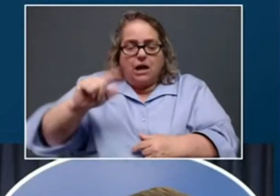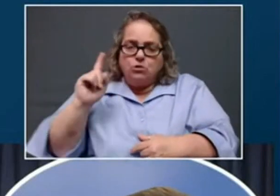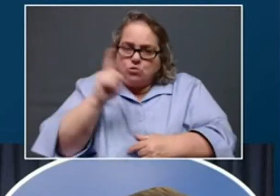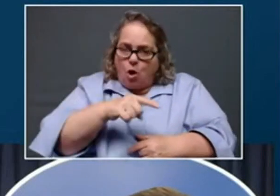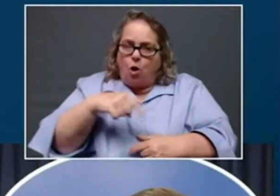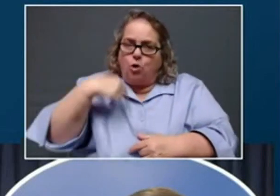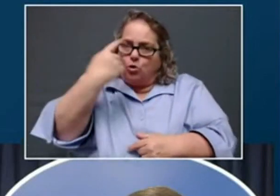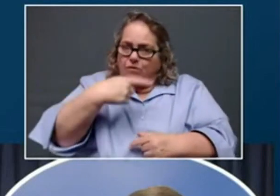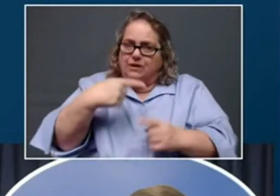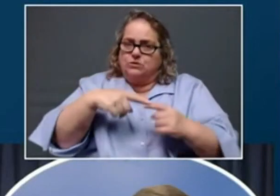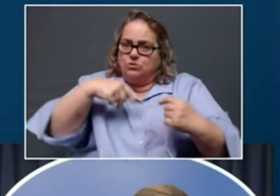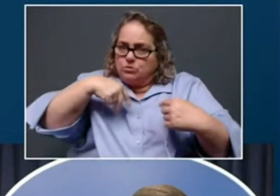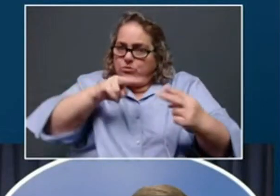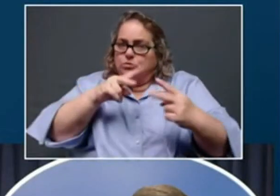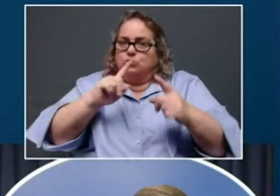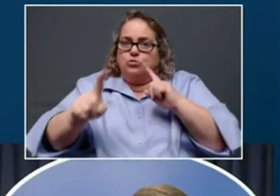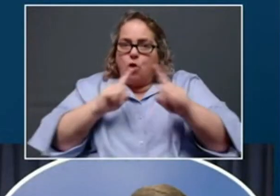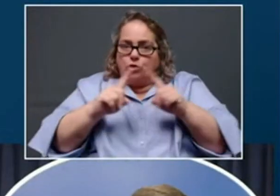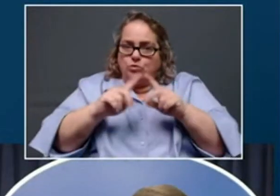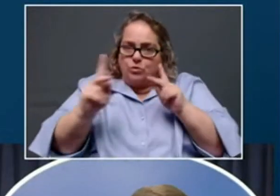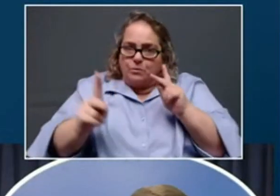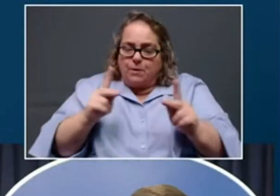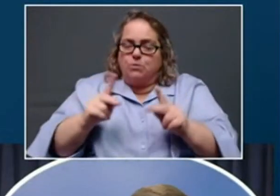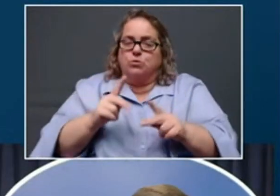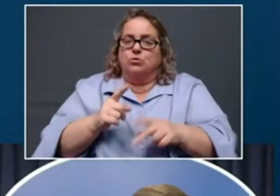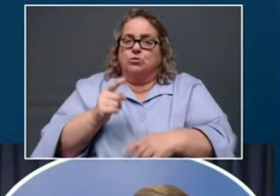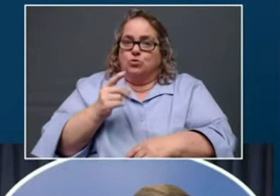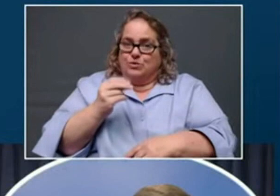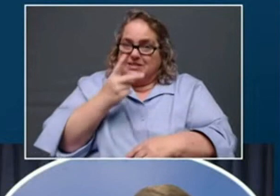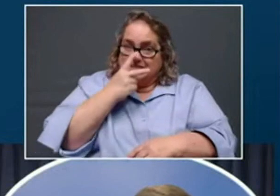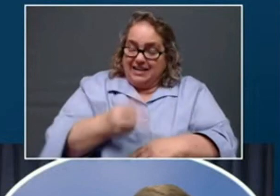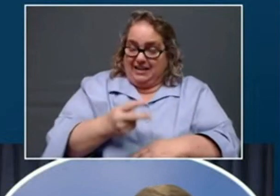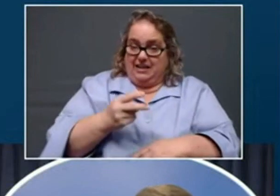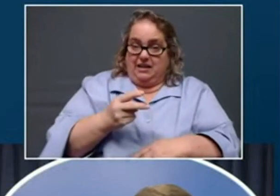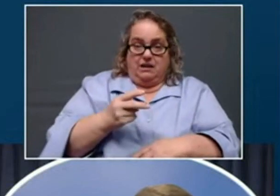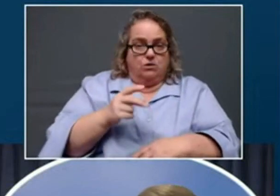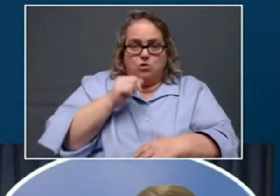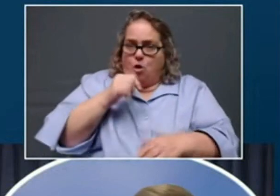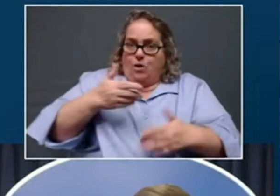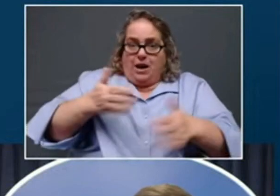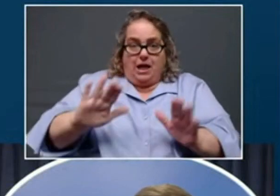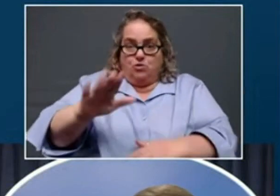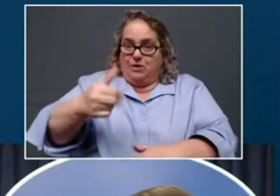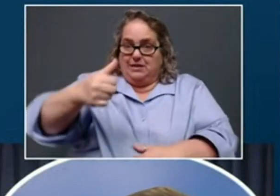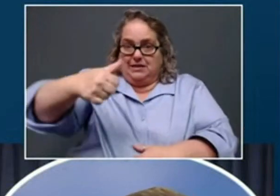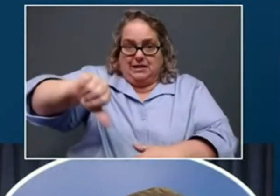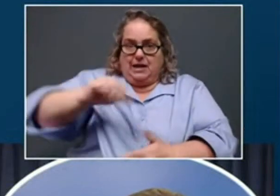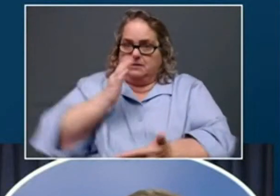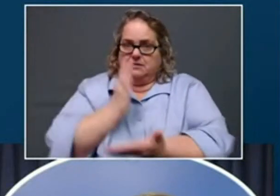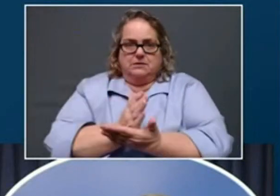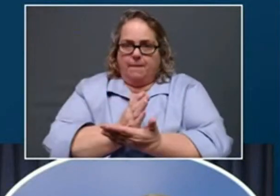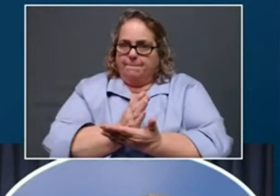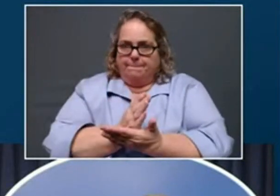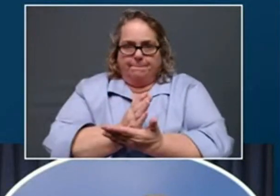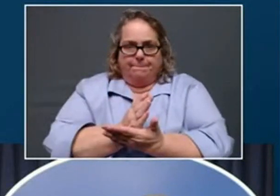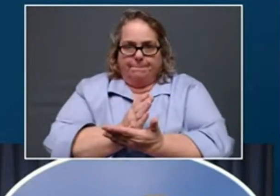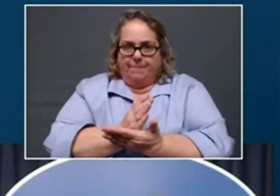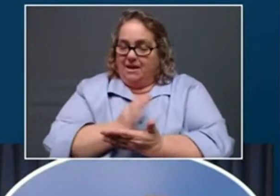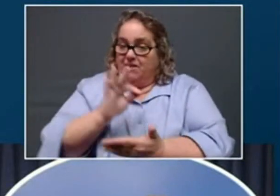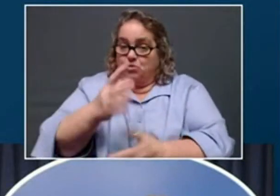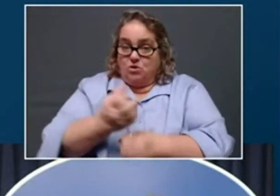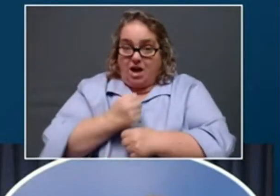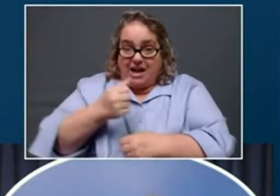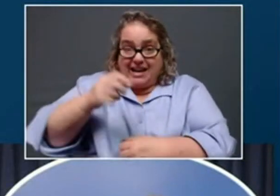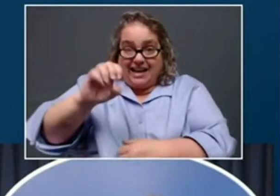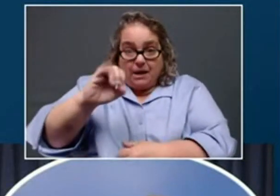they can talk to people. So if you've gotten a denial letter, don't let it stop there. If you've gotten a denial email, go into the